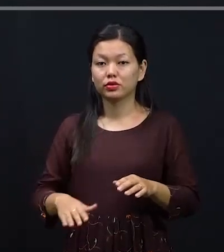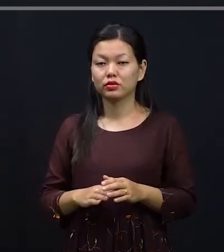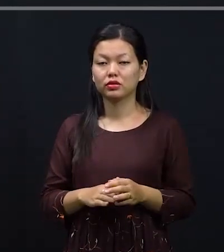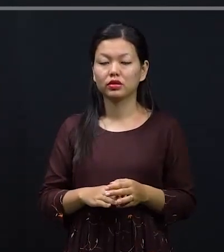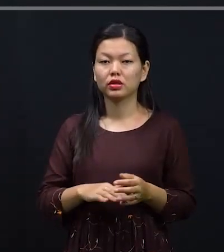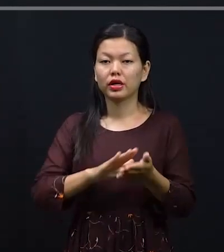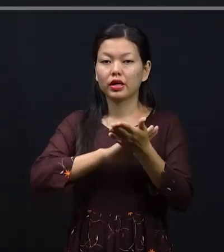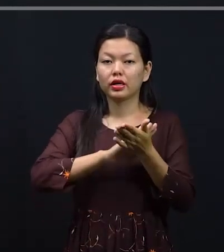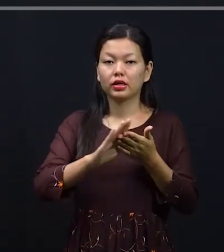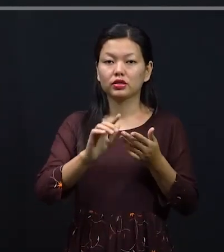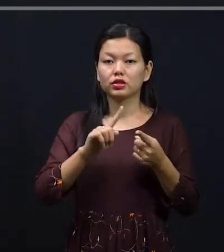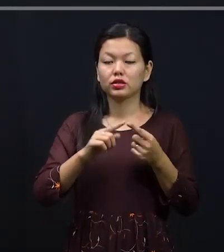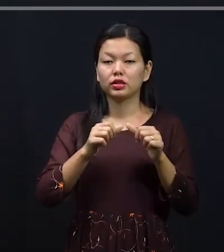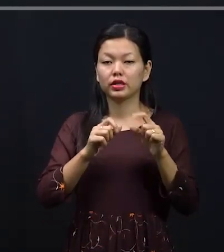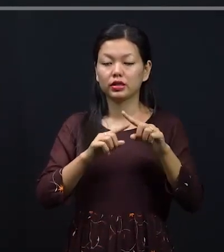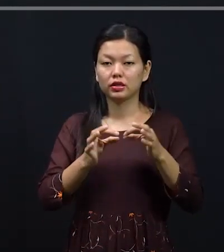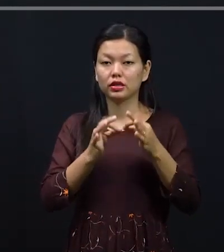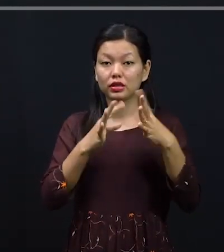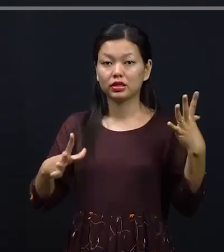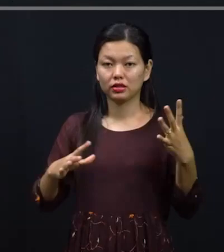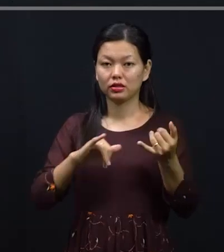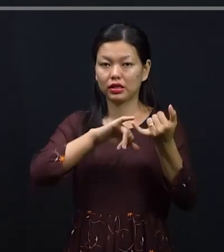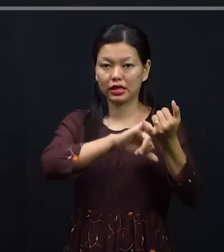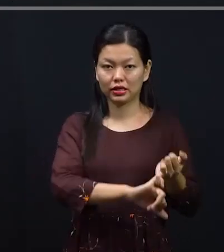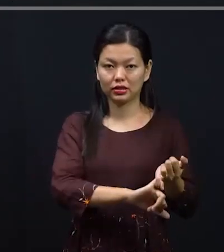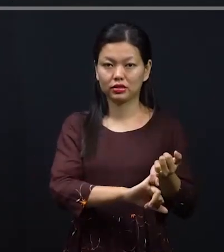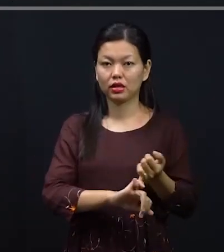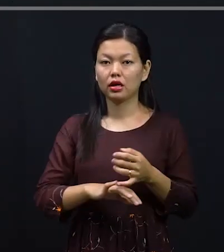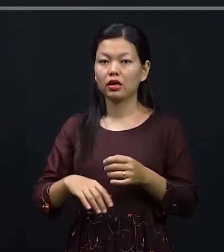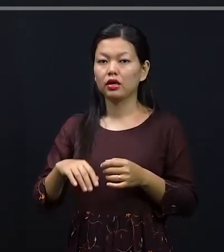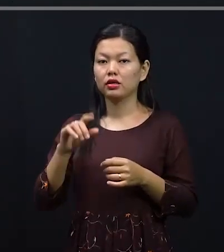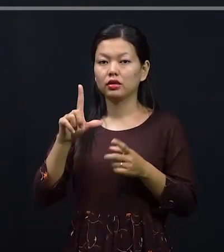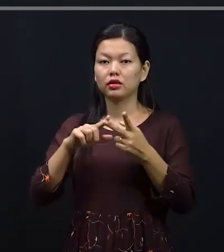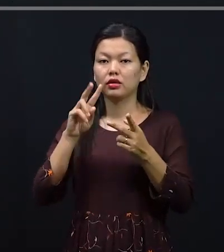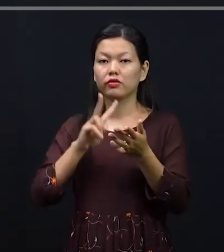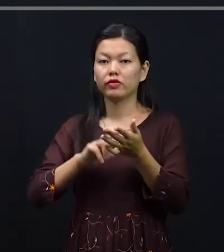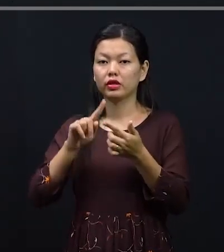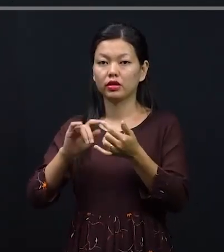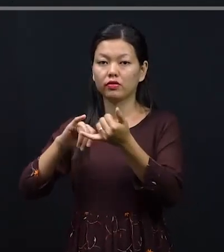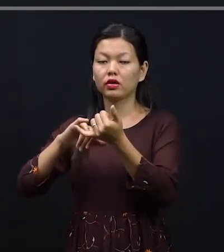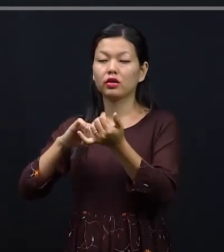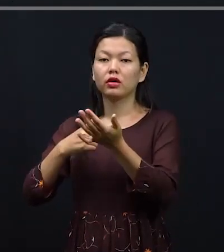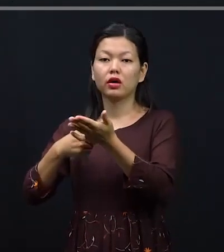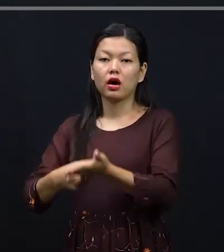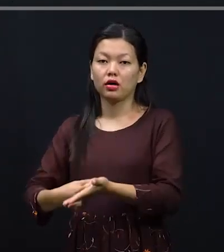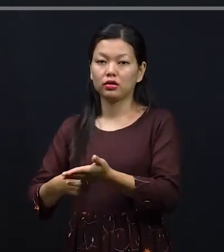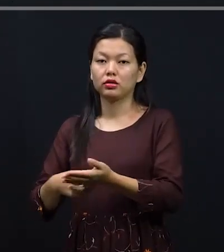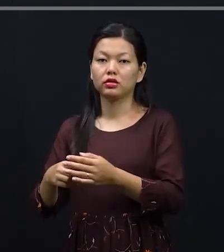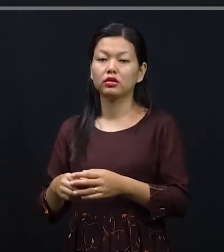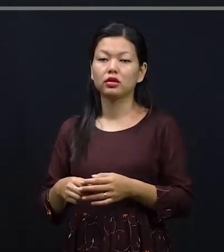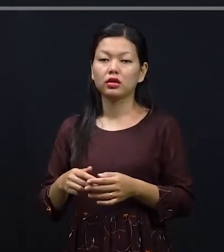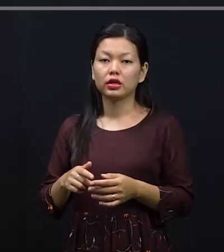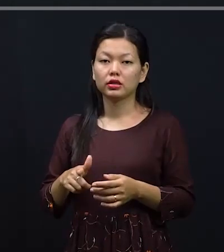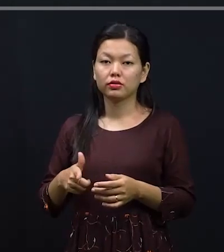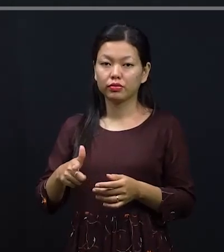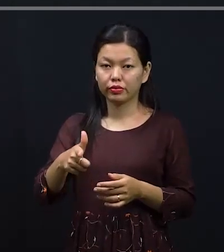S cells or heat kill virulent strain and live R strain or live avirulent strain and injected